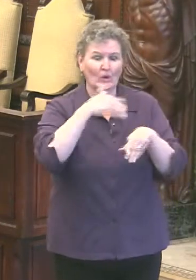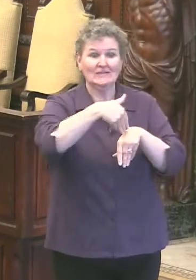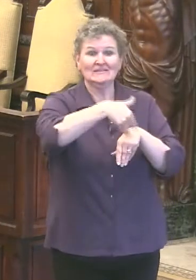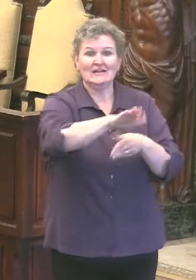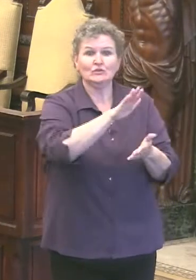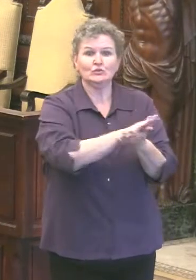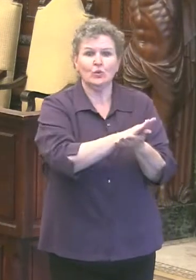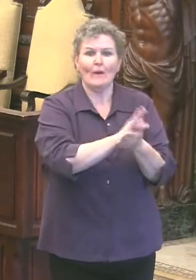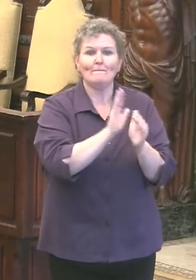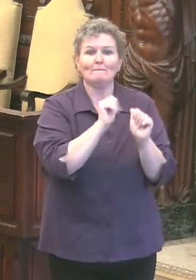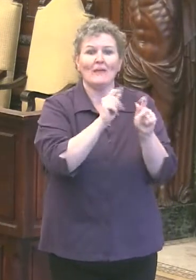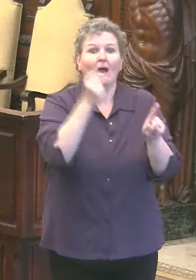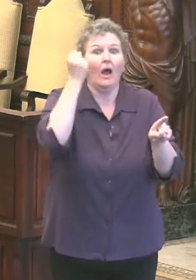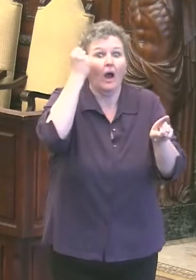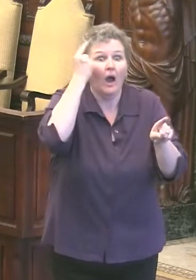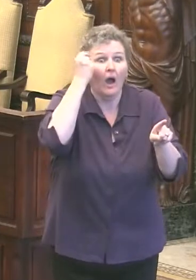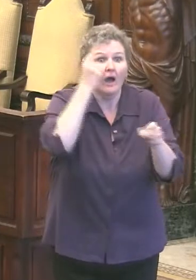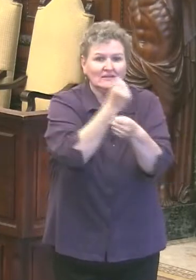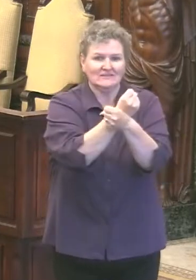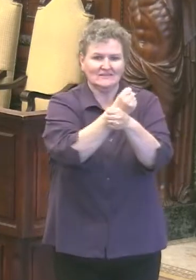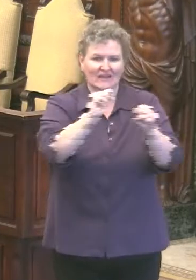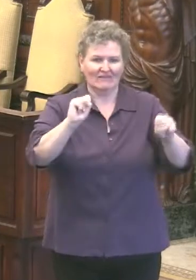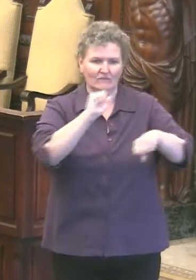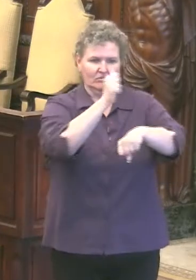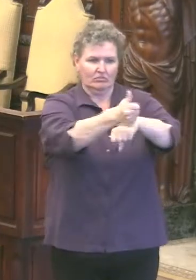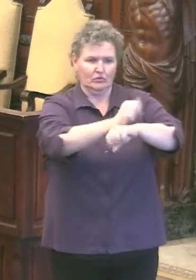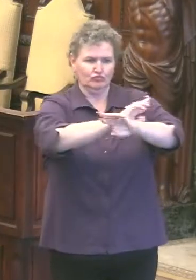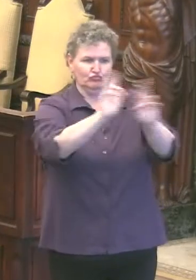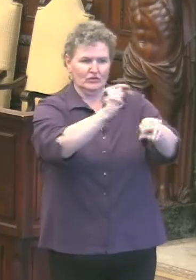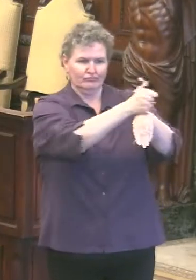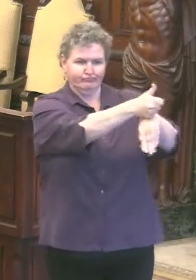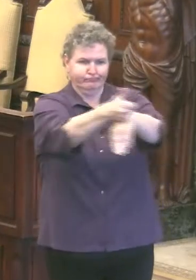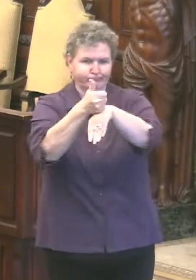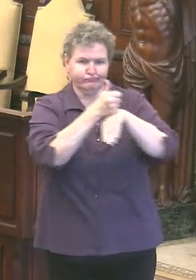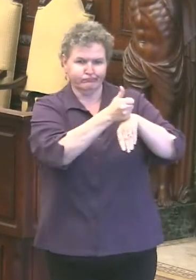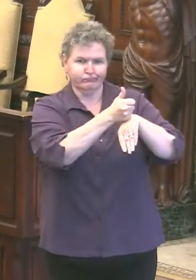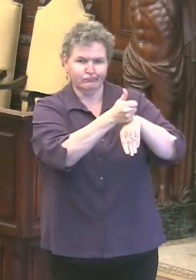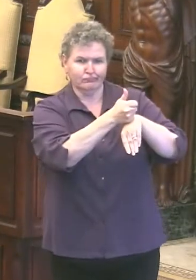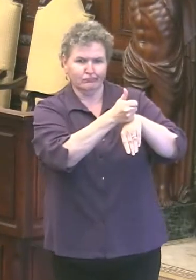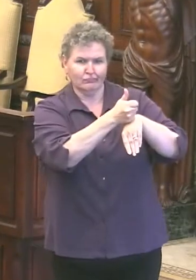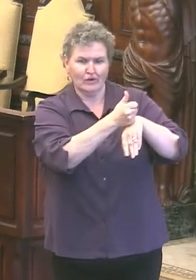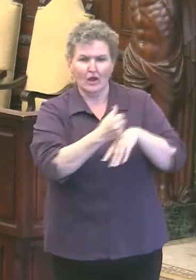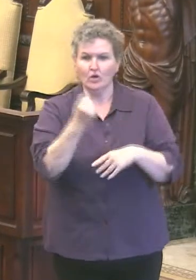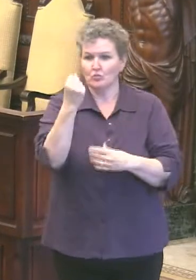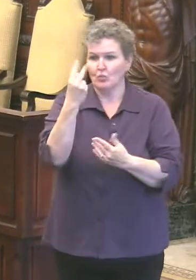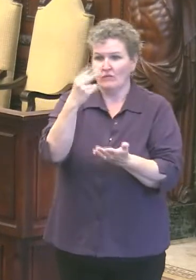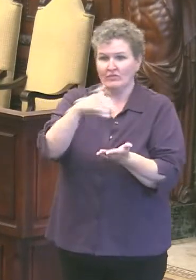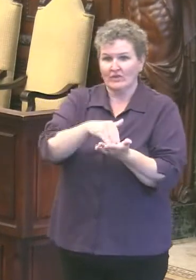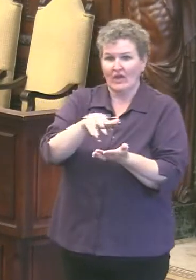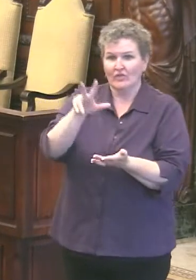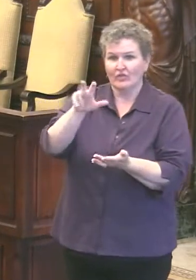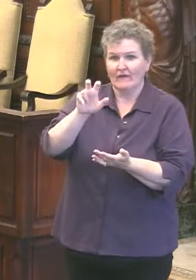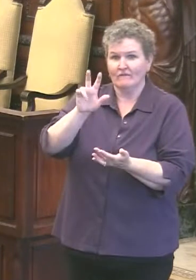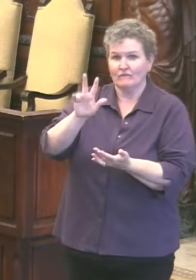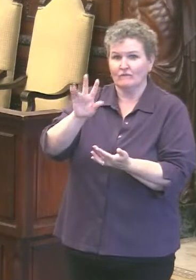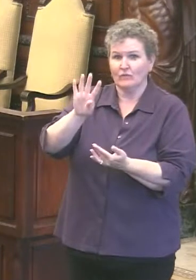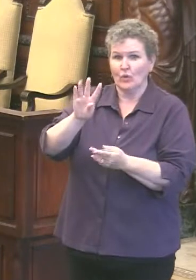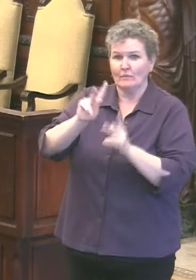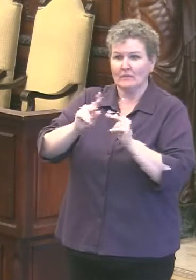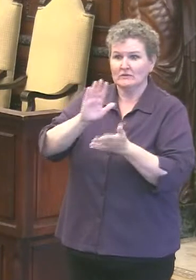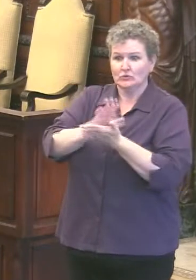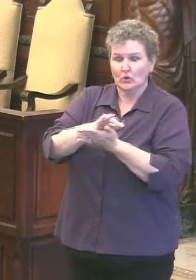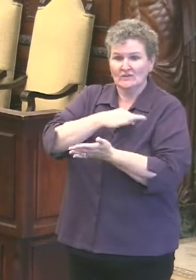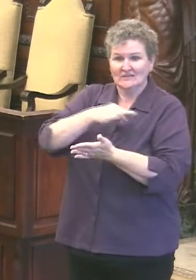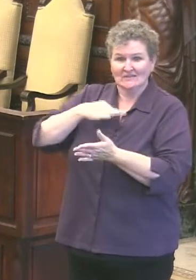with safety measures in place. 28% of the 12,334 school-based staff